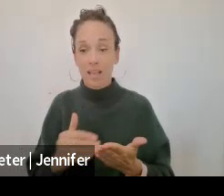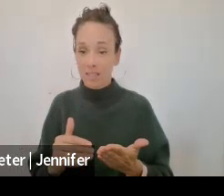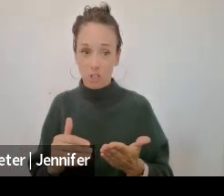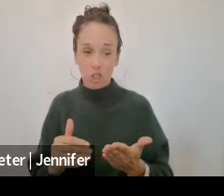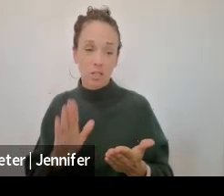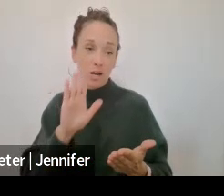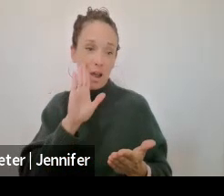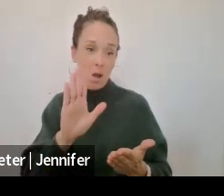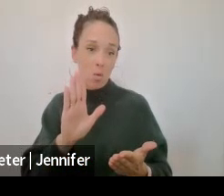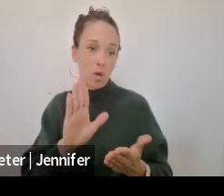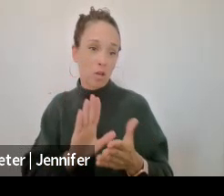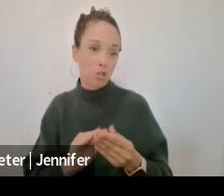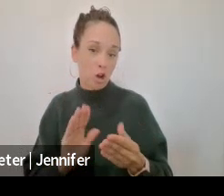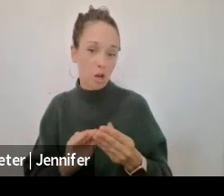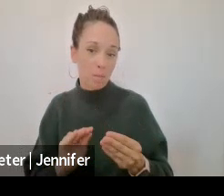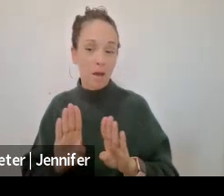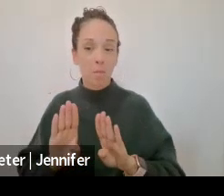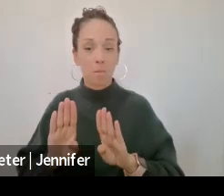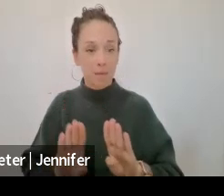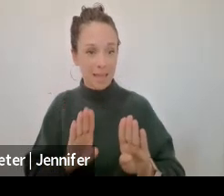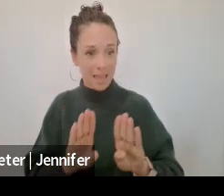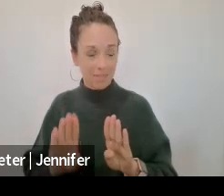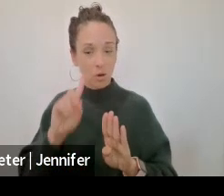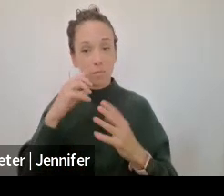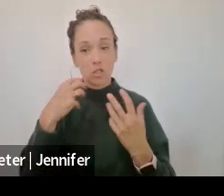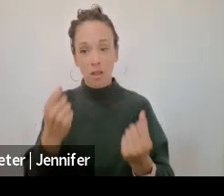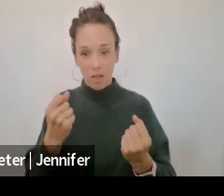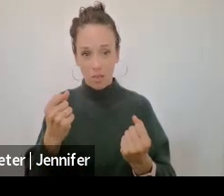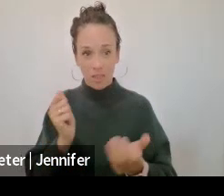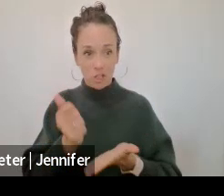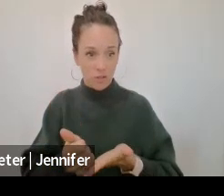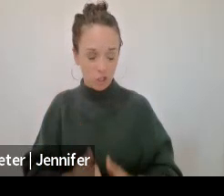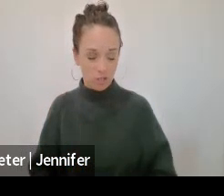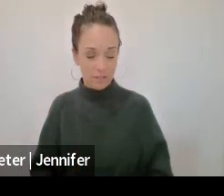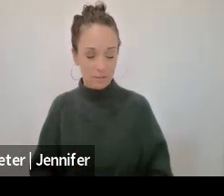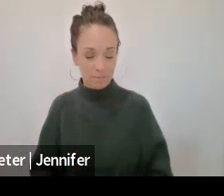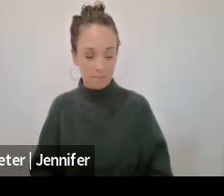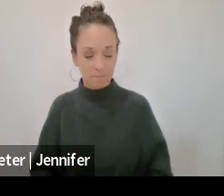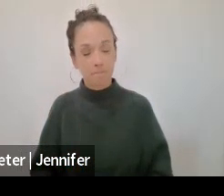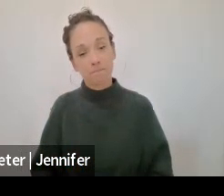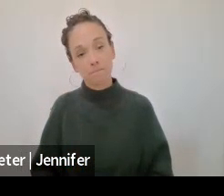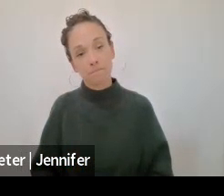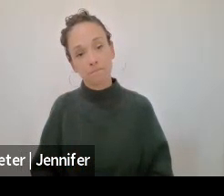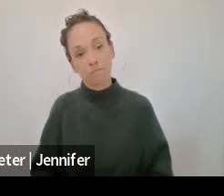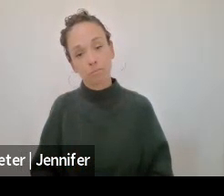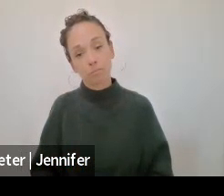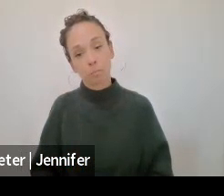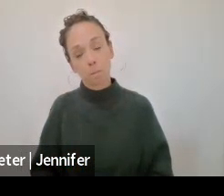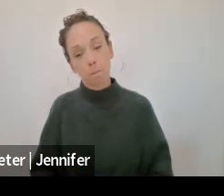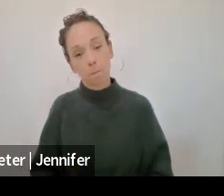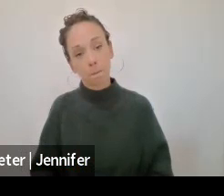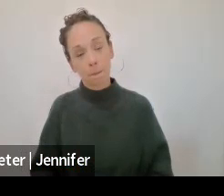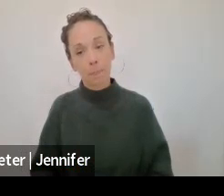I'm going to talk about behavioral and mental health interventions. And these are interventions that we can use